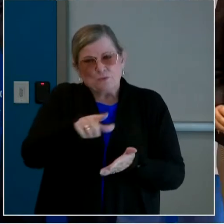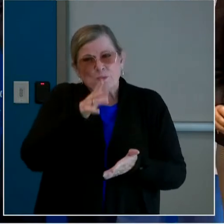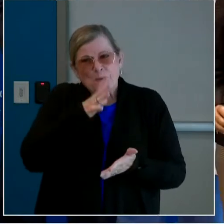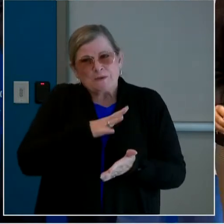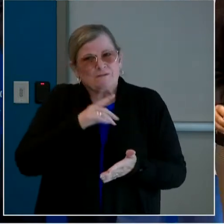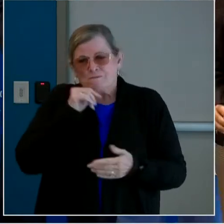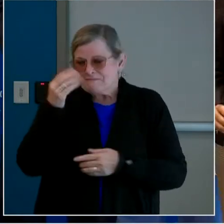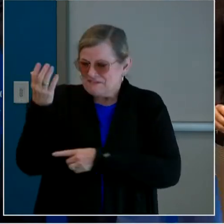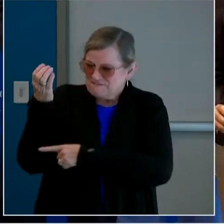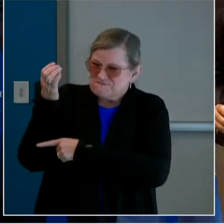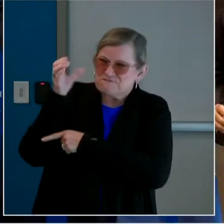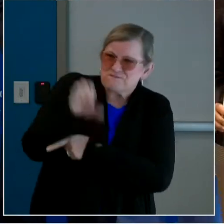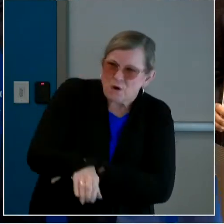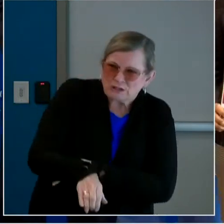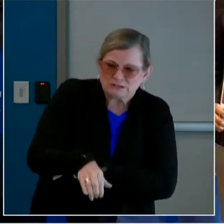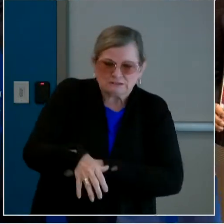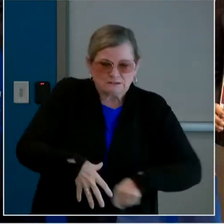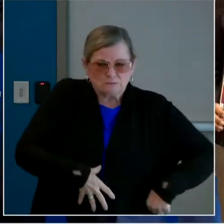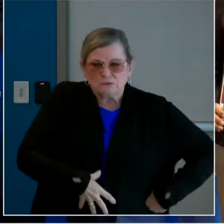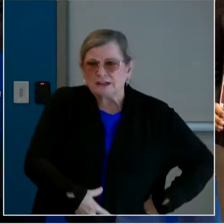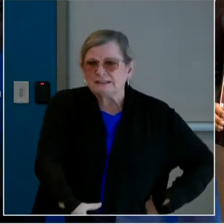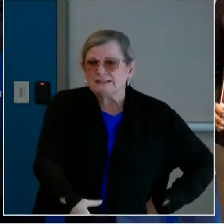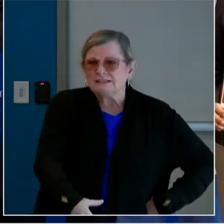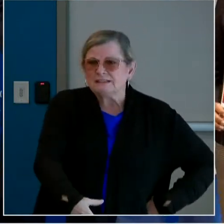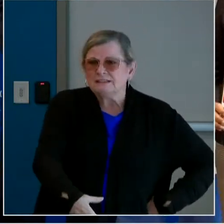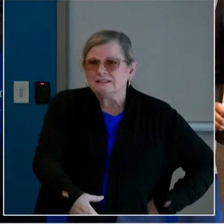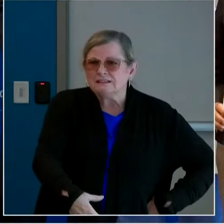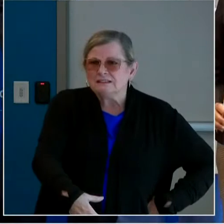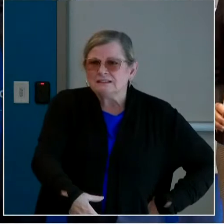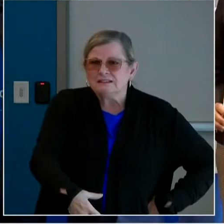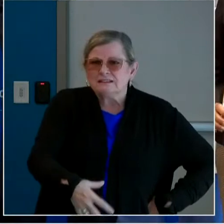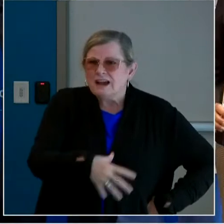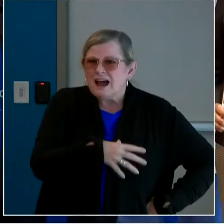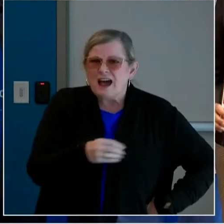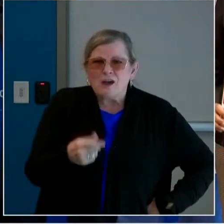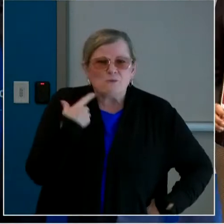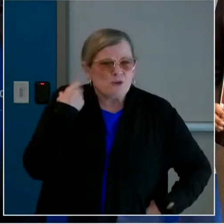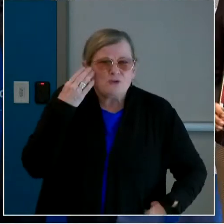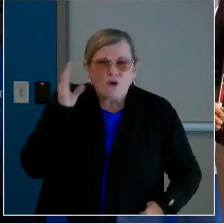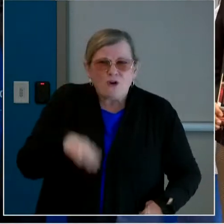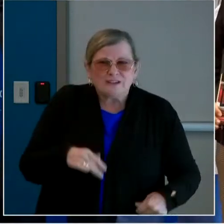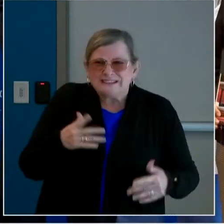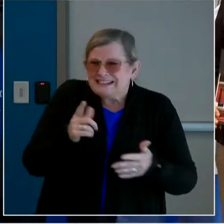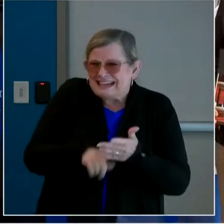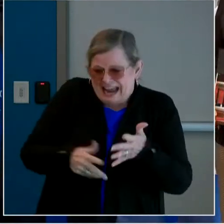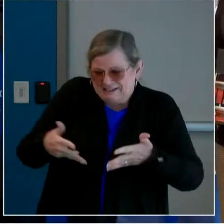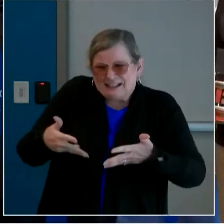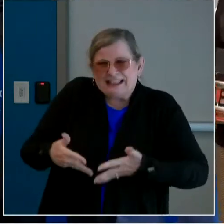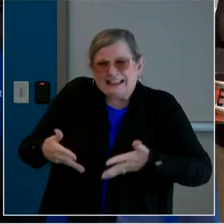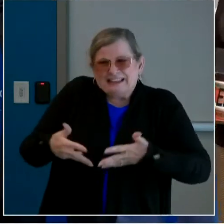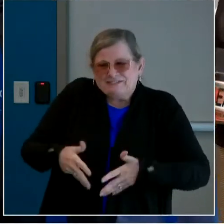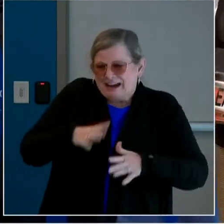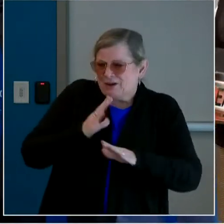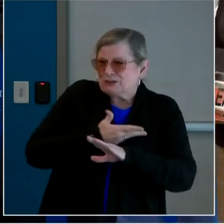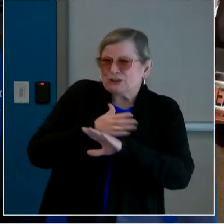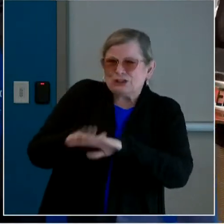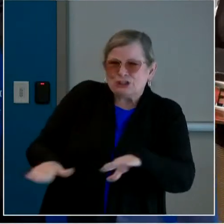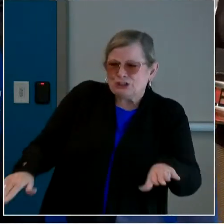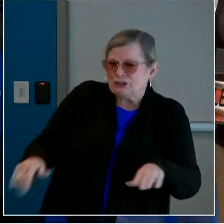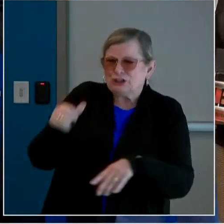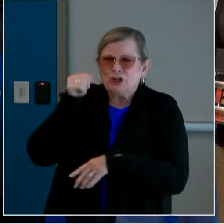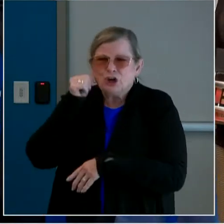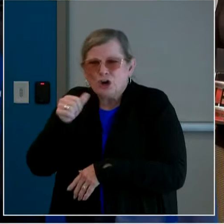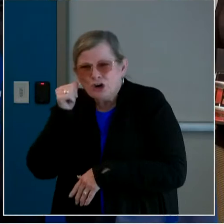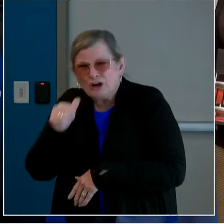pregnancy. We also know that we cannot leave our children, our girls, a less free society than the one we were